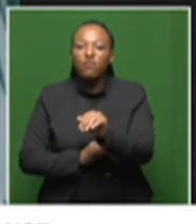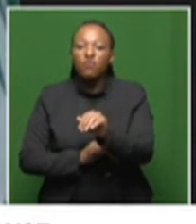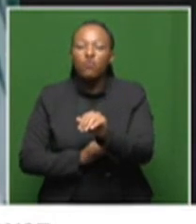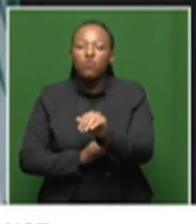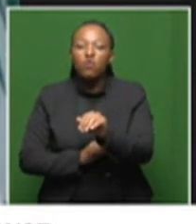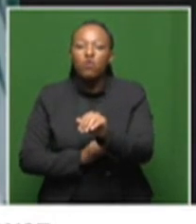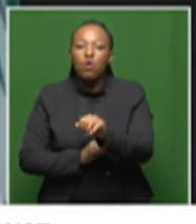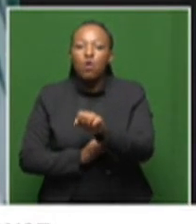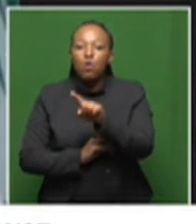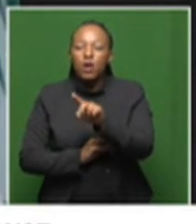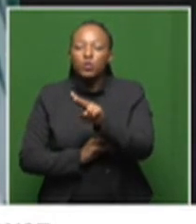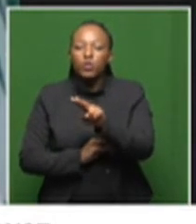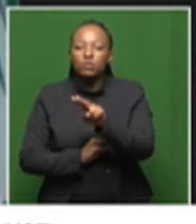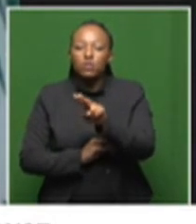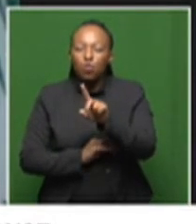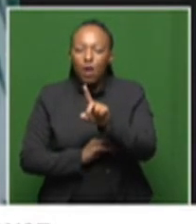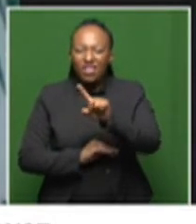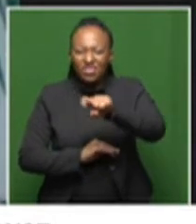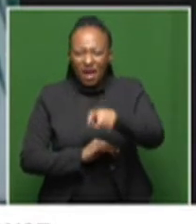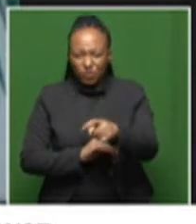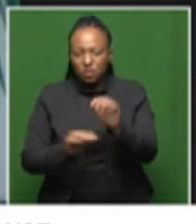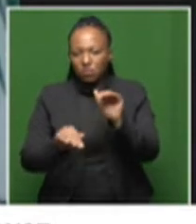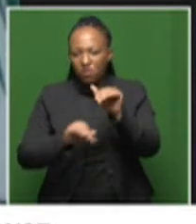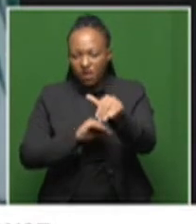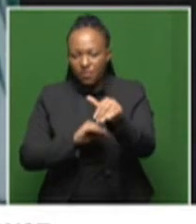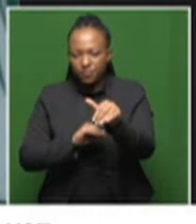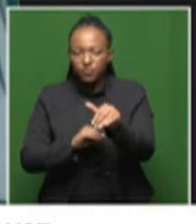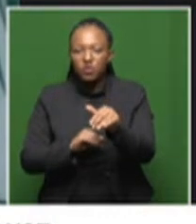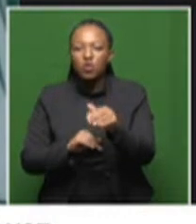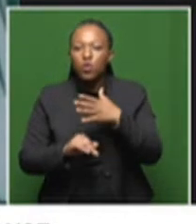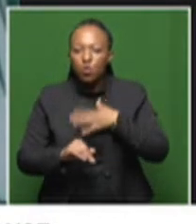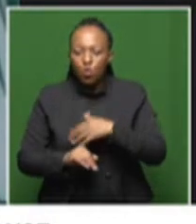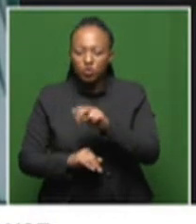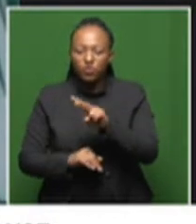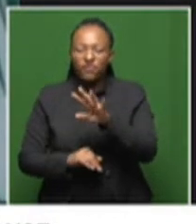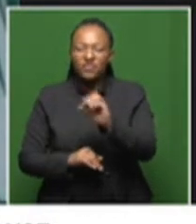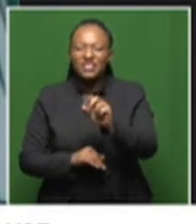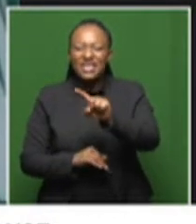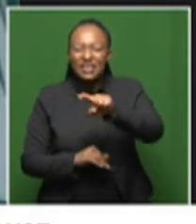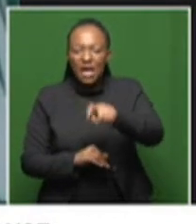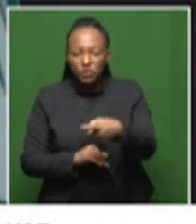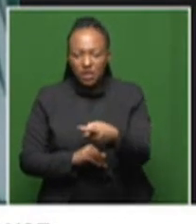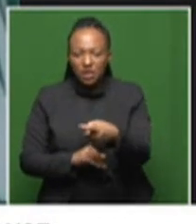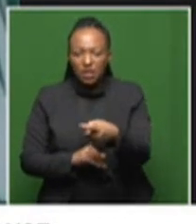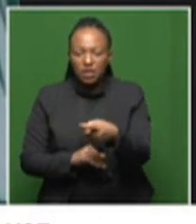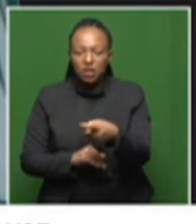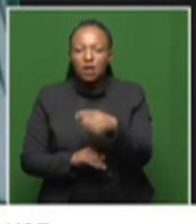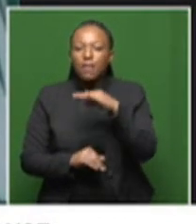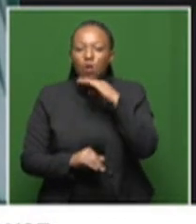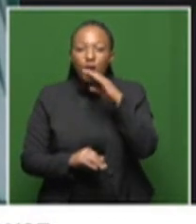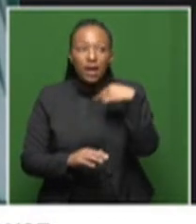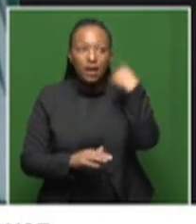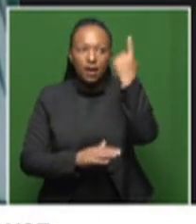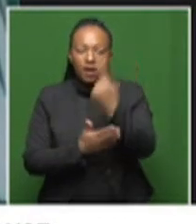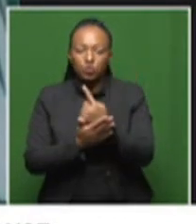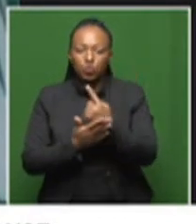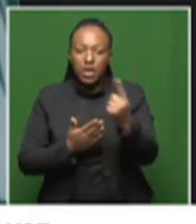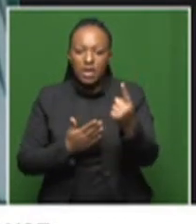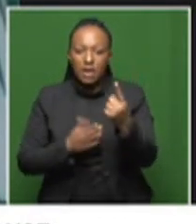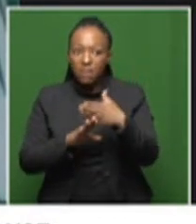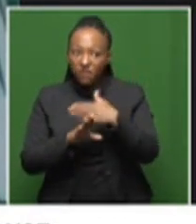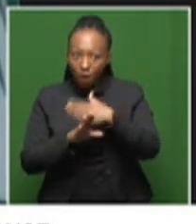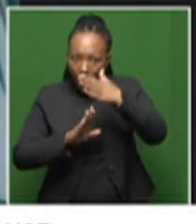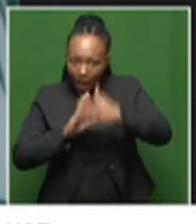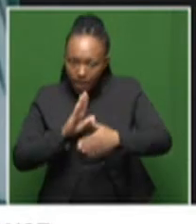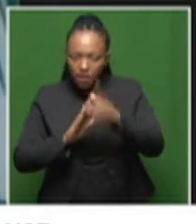191,000 yesterday at 5 o'clock, and we're expecting to surpass 250,000 vaccination by next week, by the end of next week.